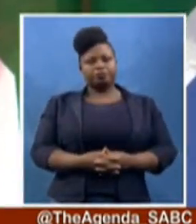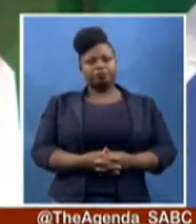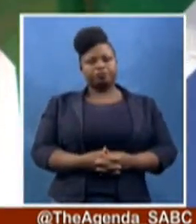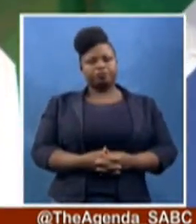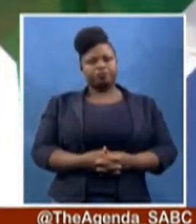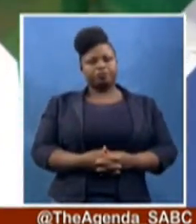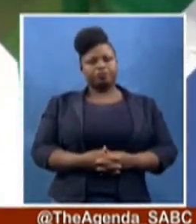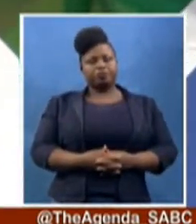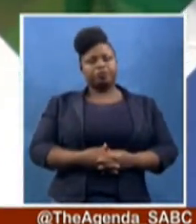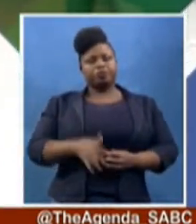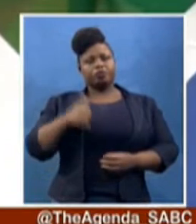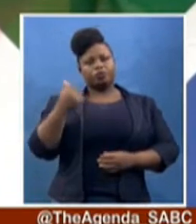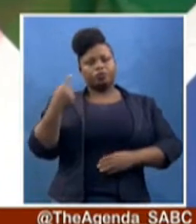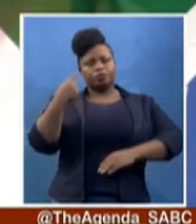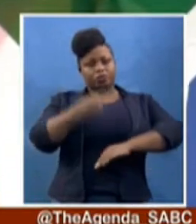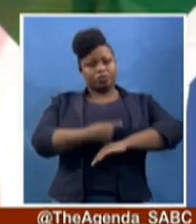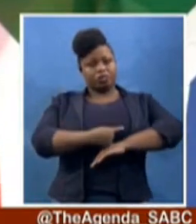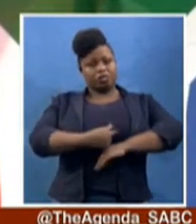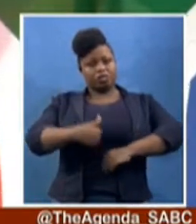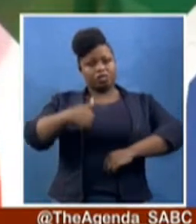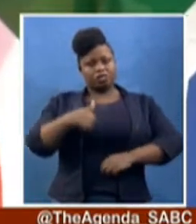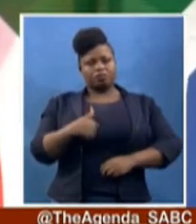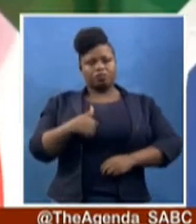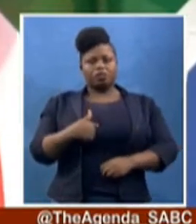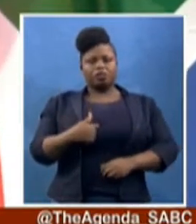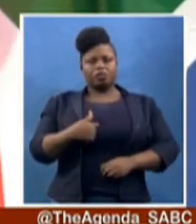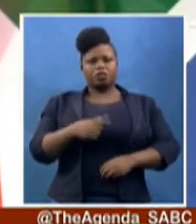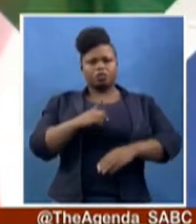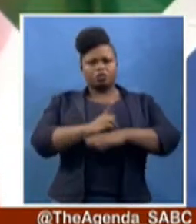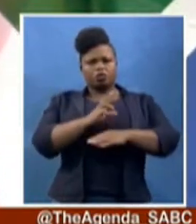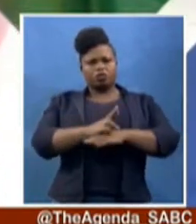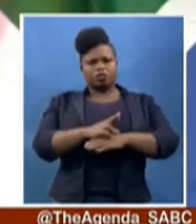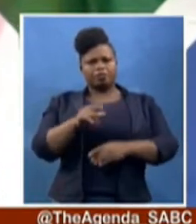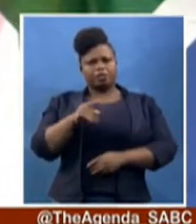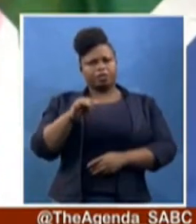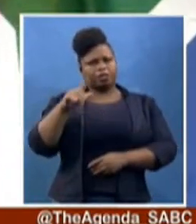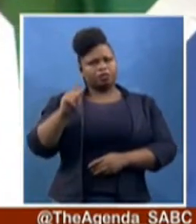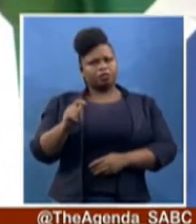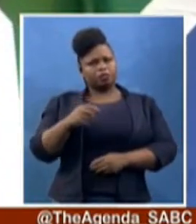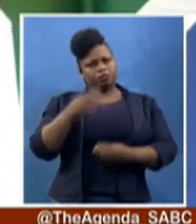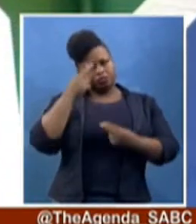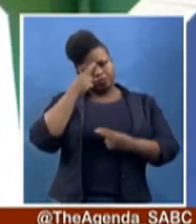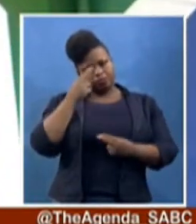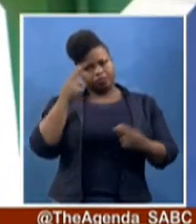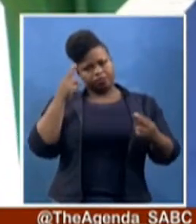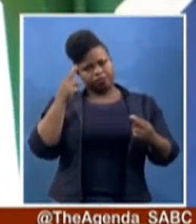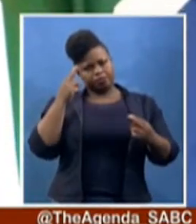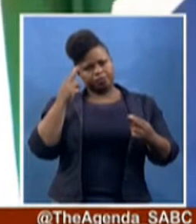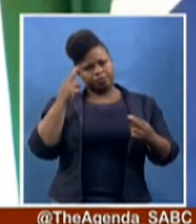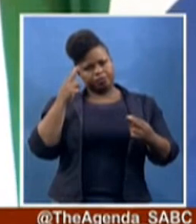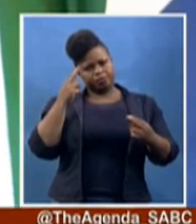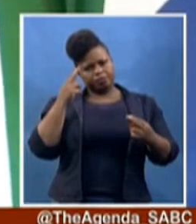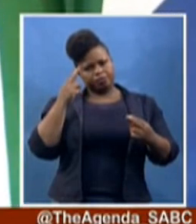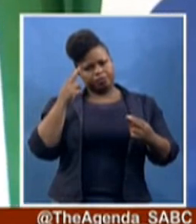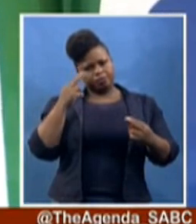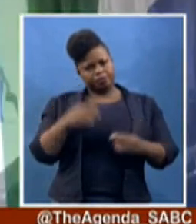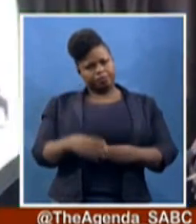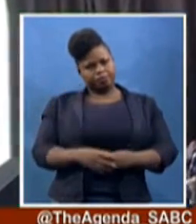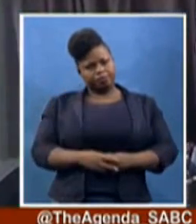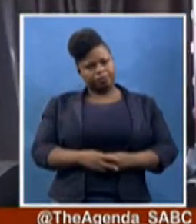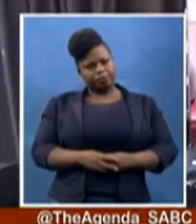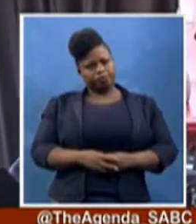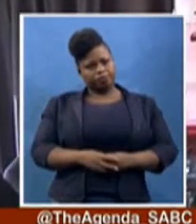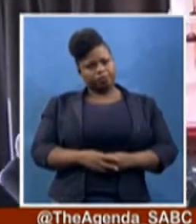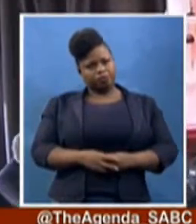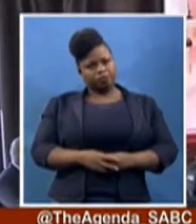the honor of being the 22nd president of Wilberforce University. And I bring you a warm, heartfelt greeting from